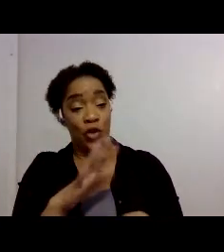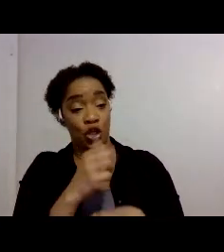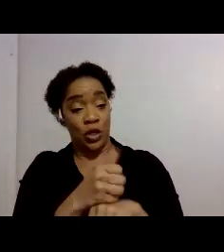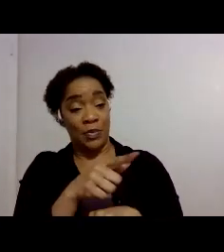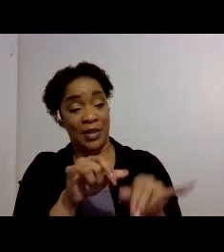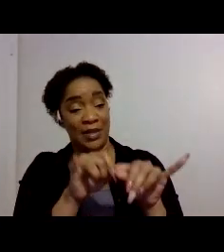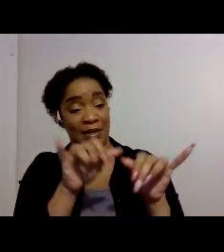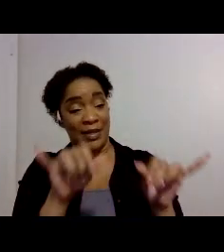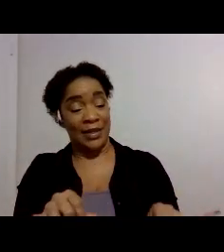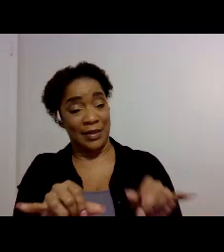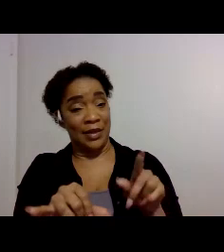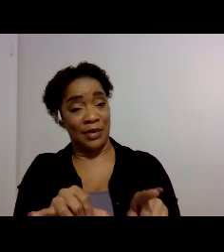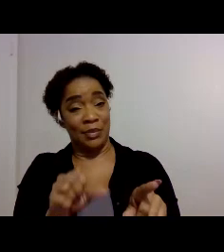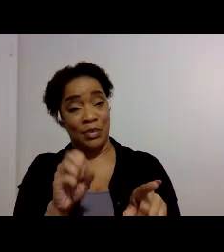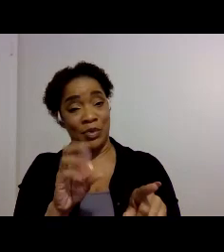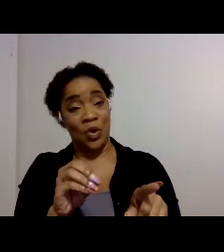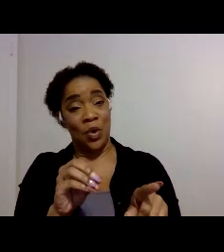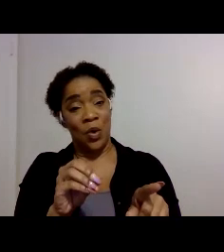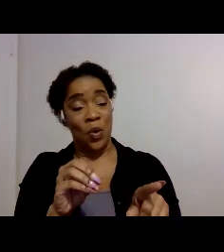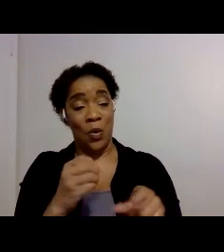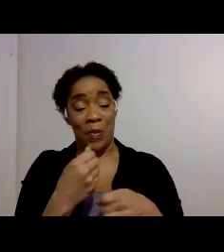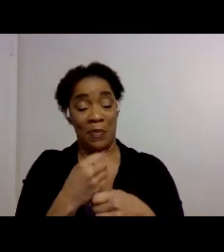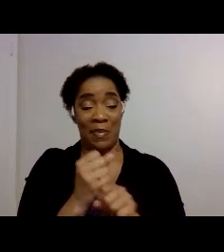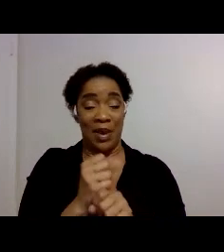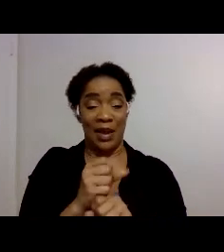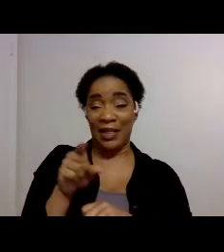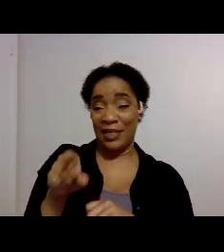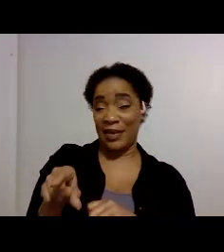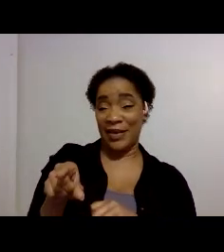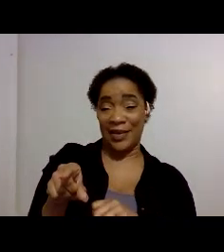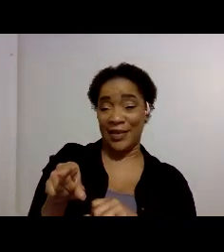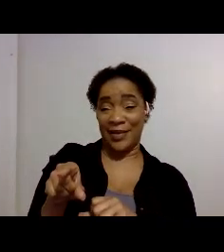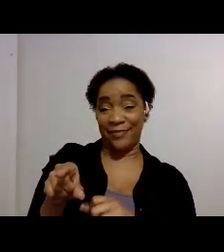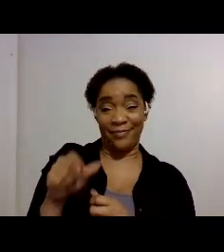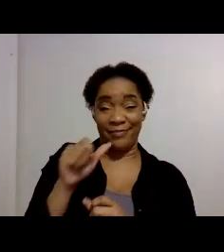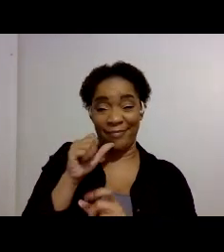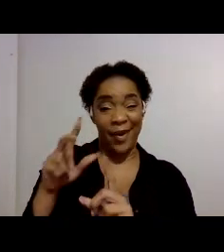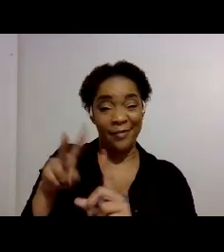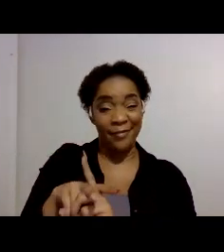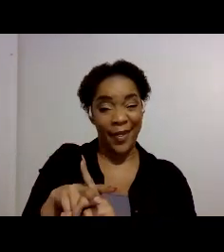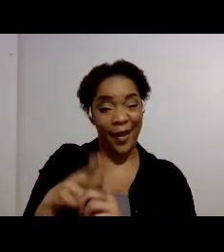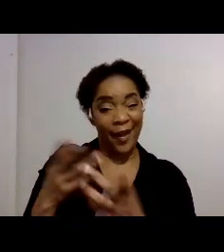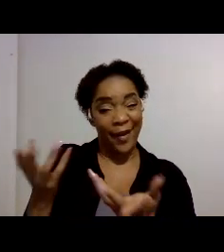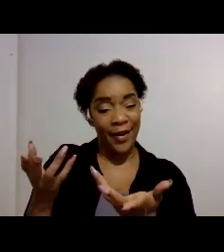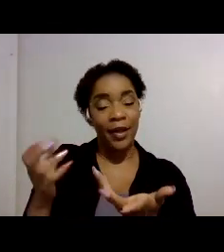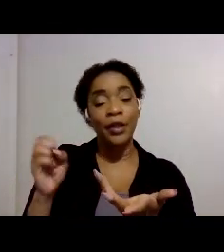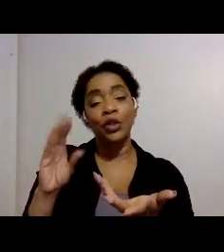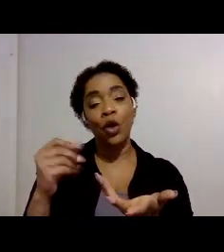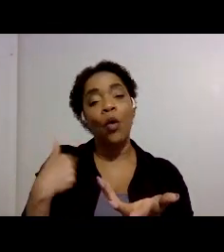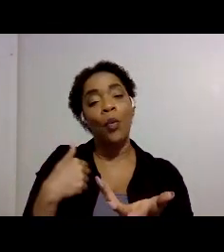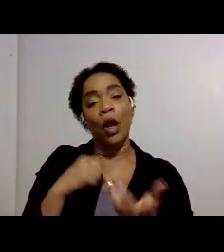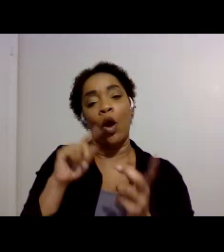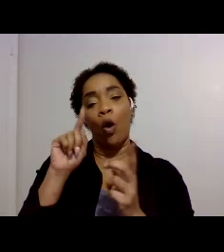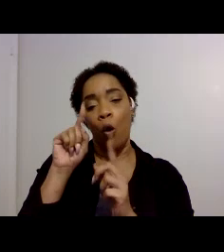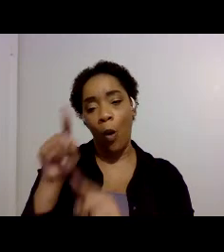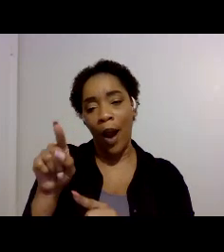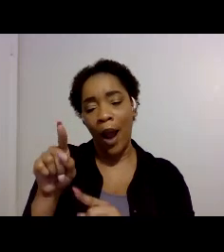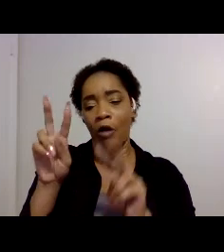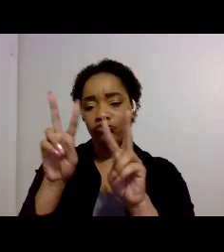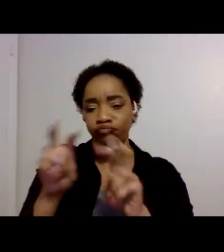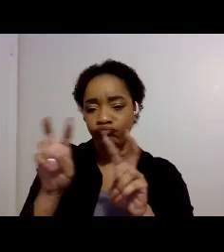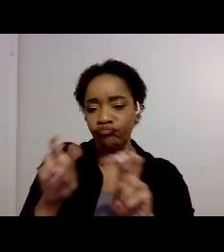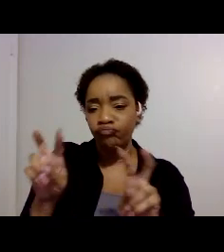negates or makes this part not apply. So we go out and we do an on-site consultation.